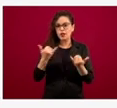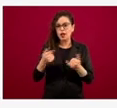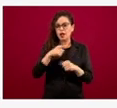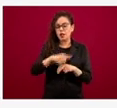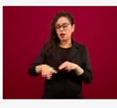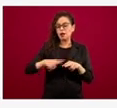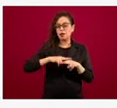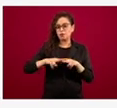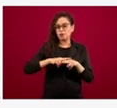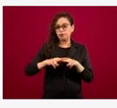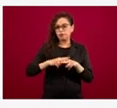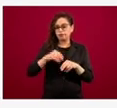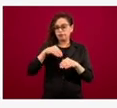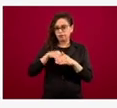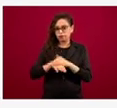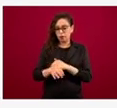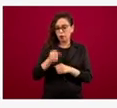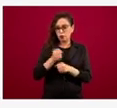eco-bikes.